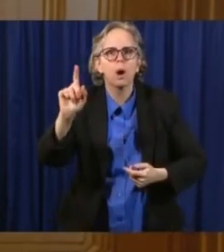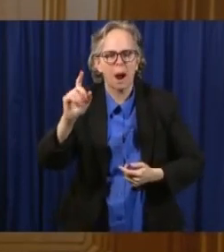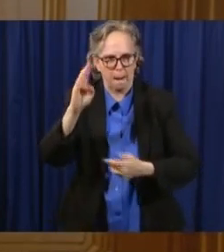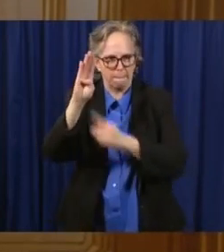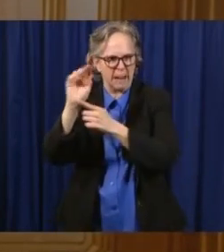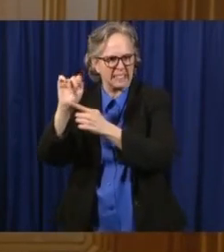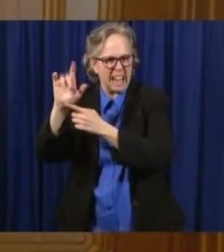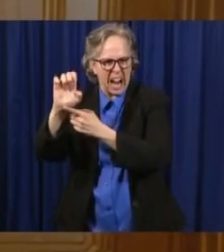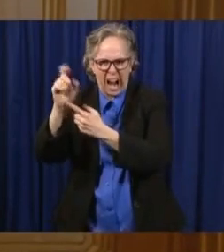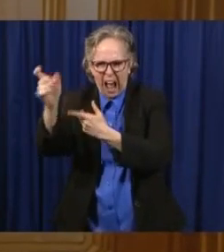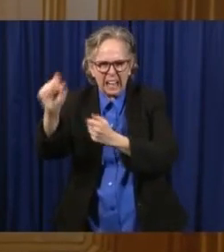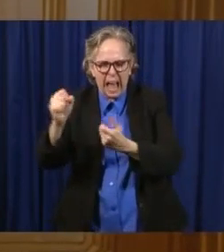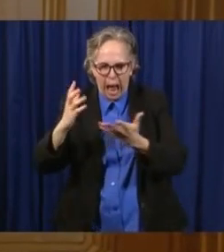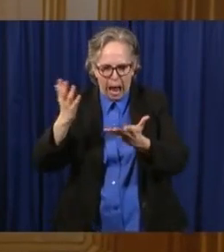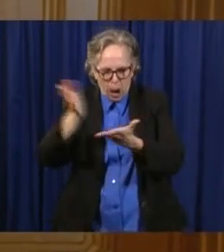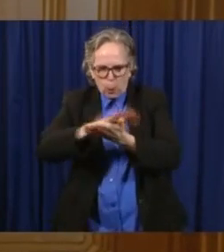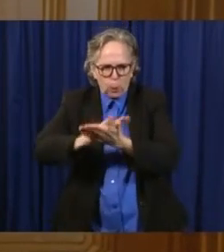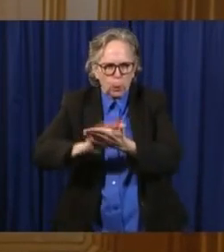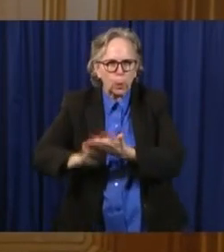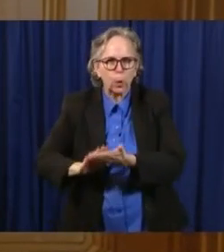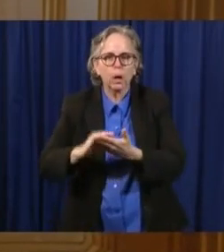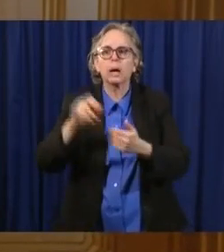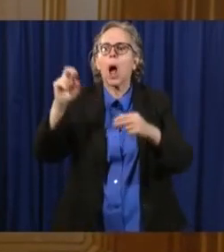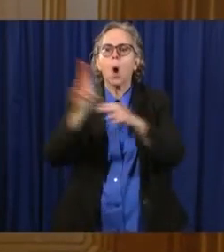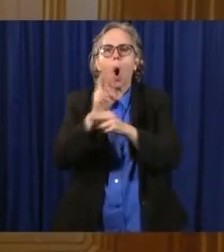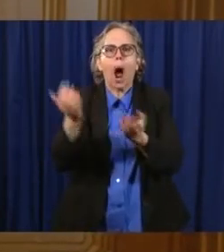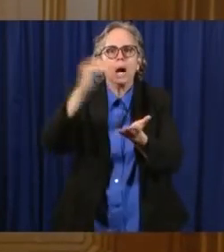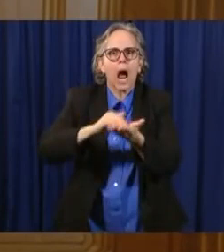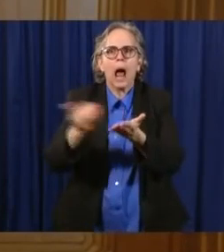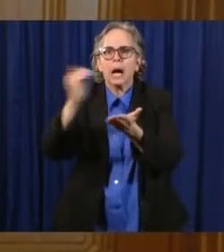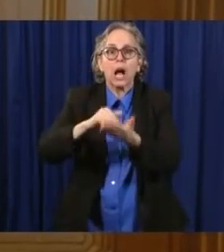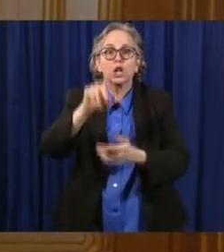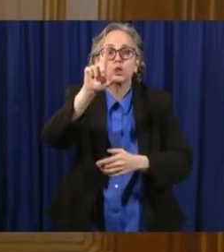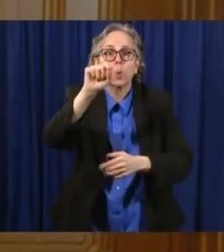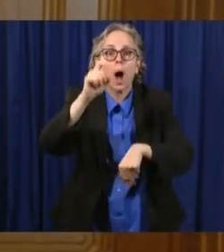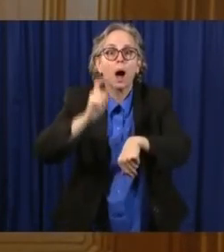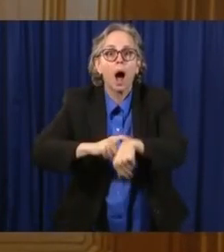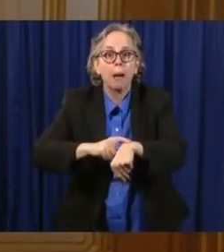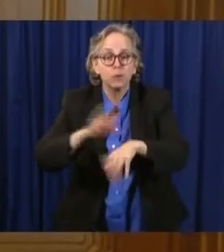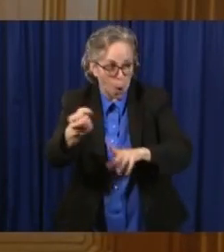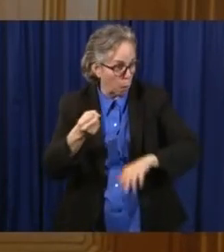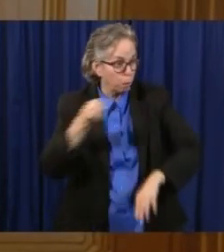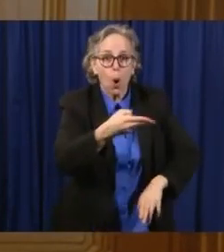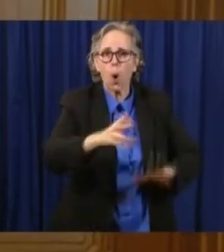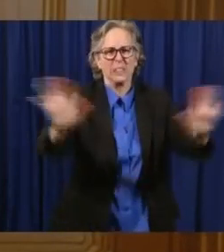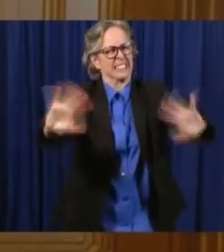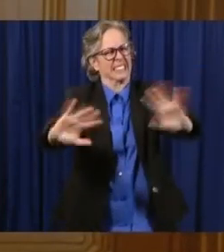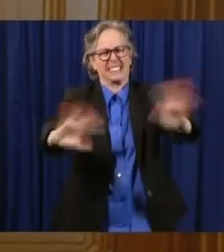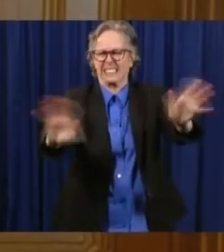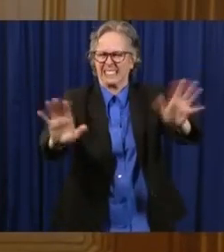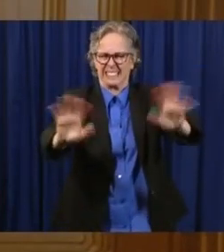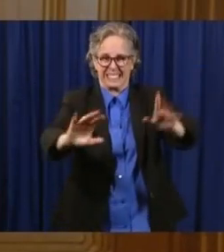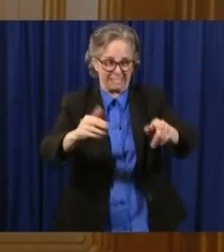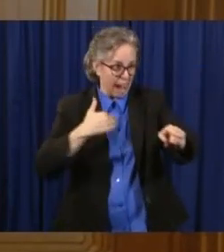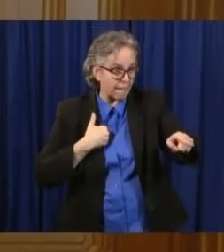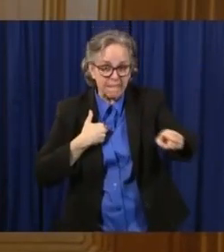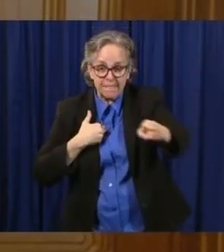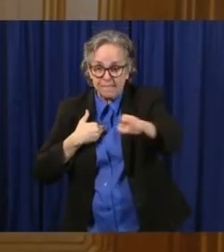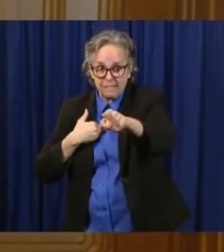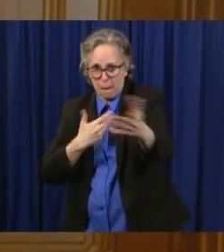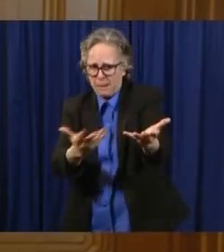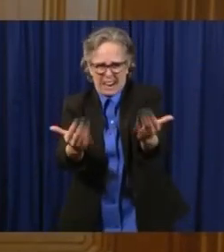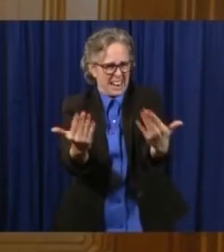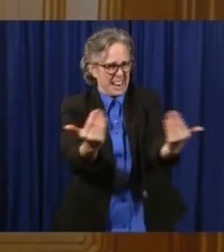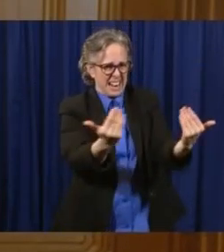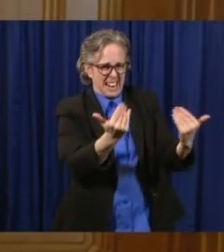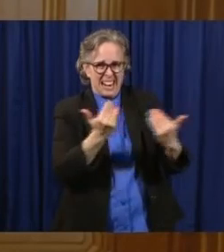can be taken into Battelle, and Battelle will run those. And they basically mark on the mask how many times